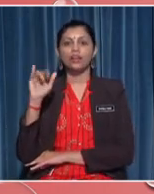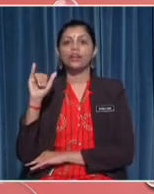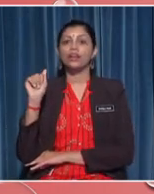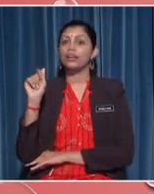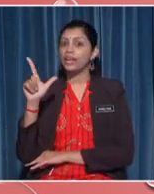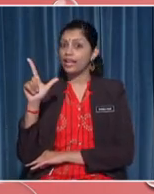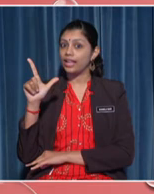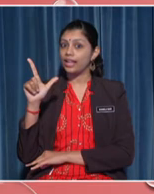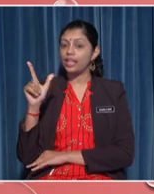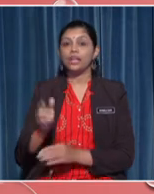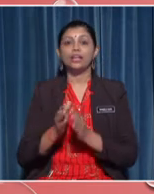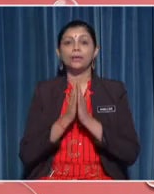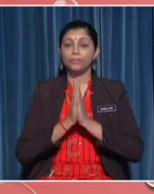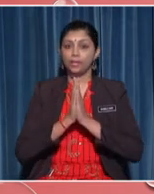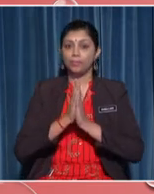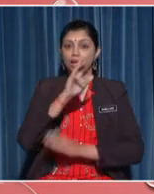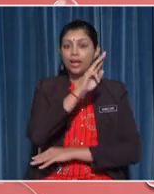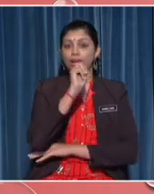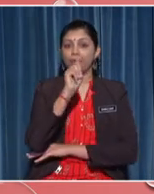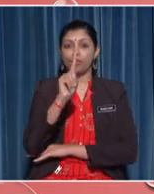And Myanmar is